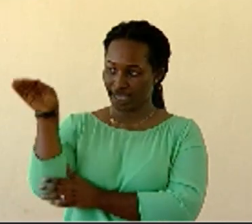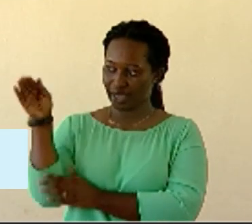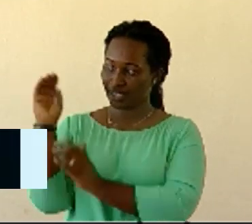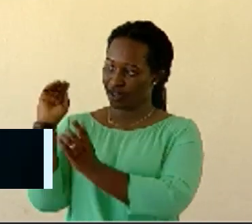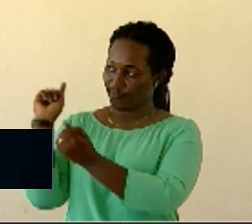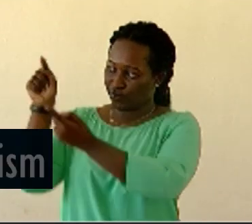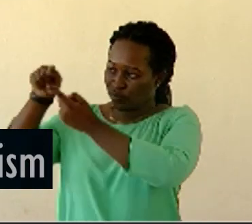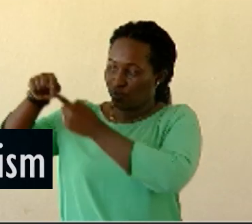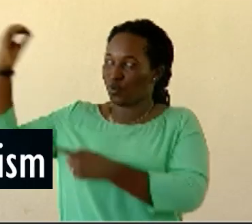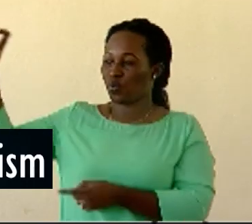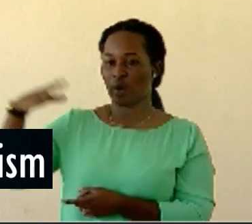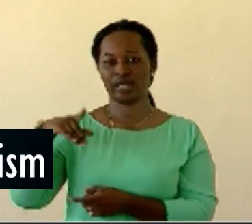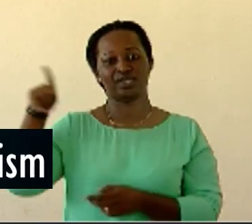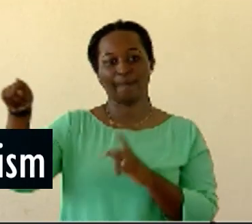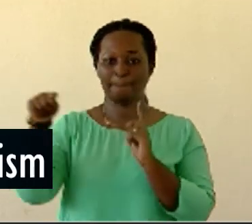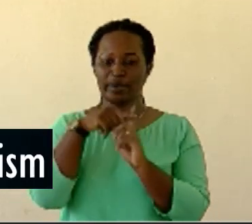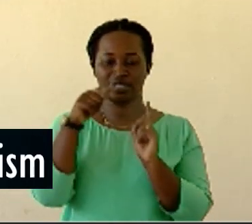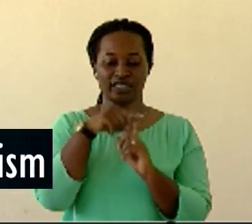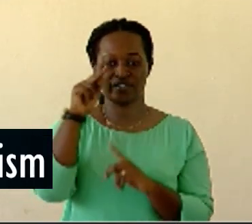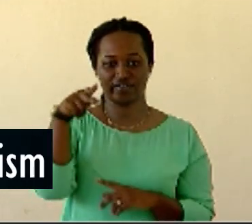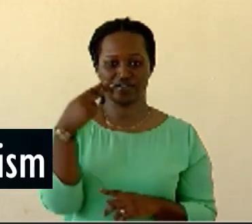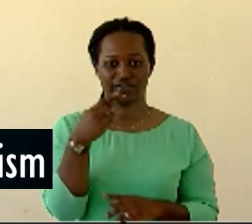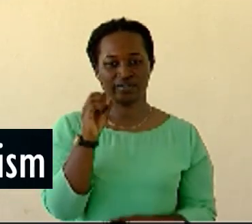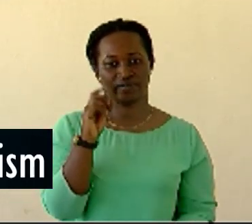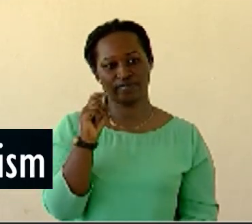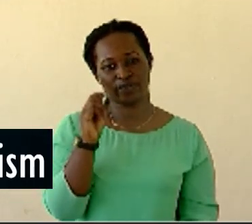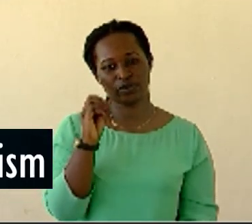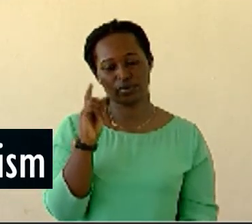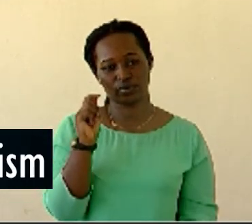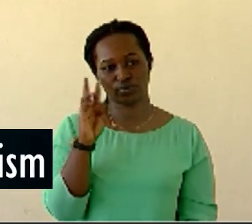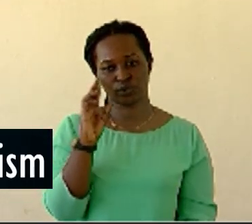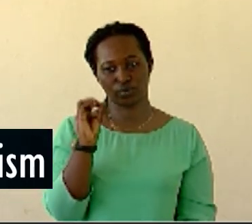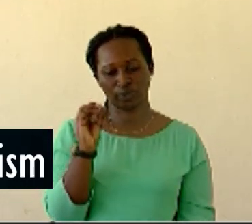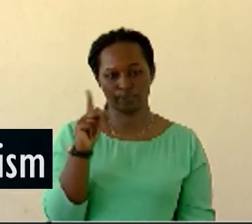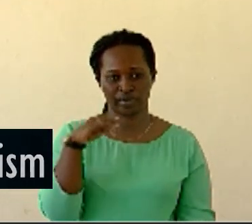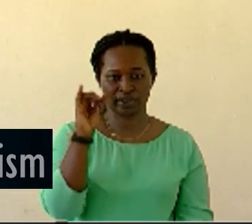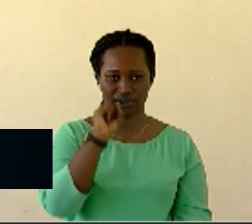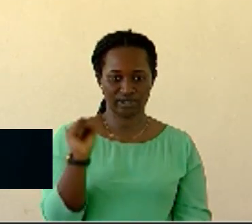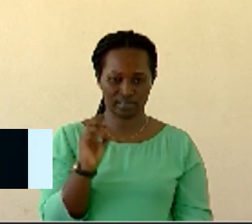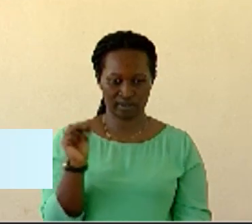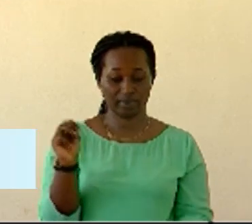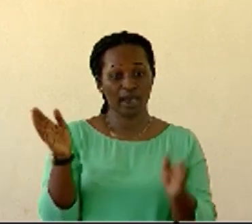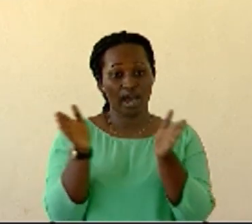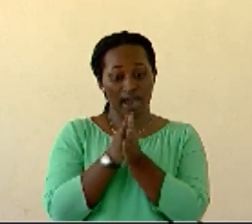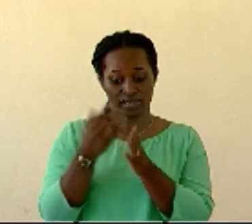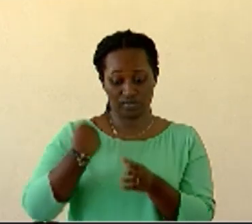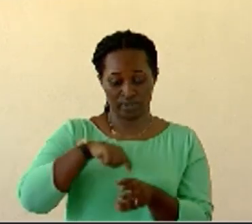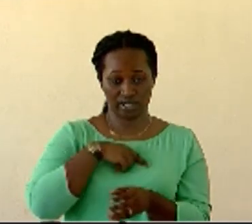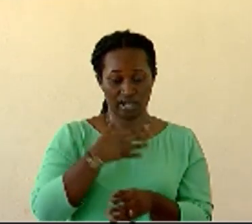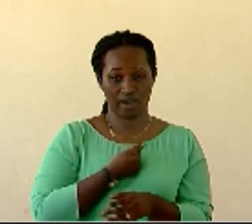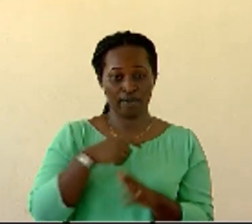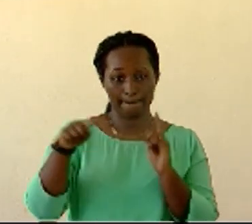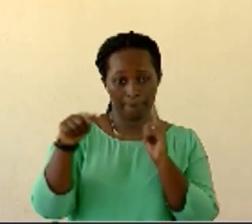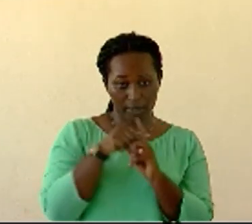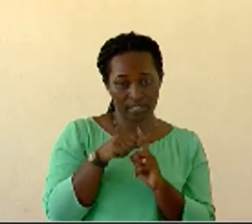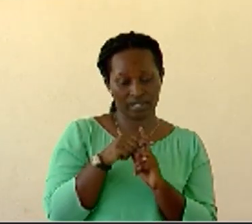positive phototropism. And then on this diagram, as we have positive phototropism of the